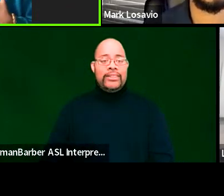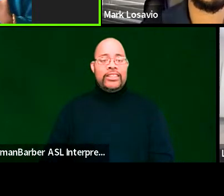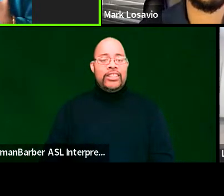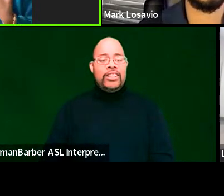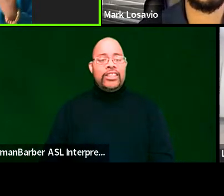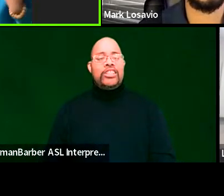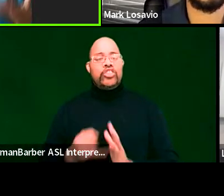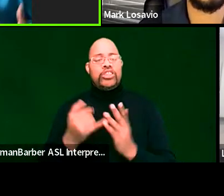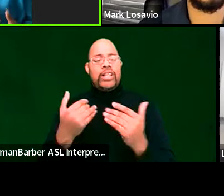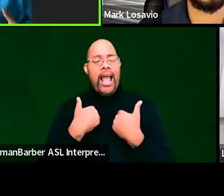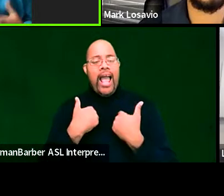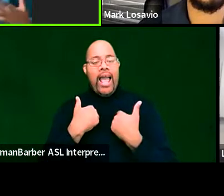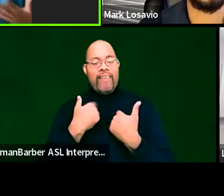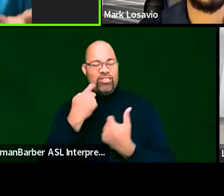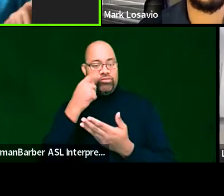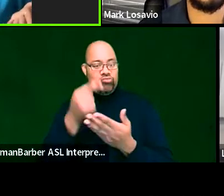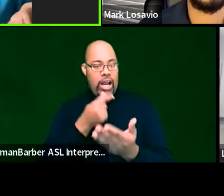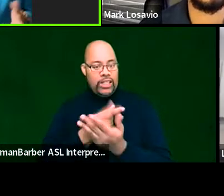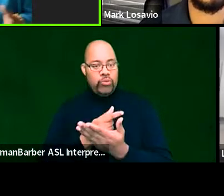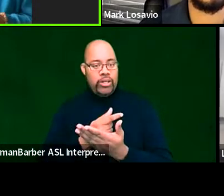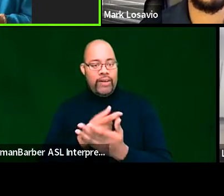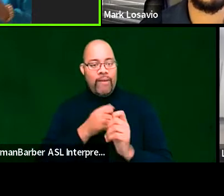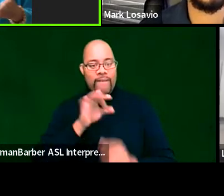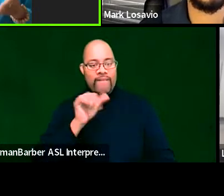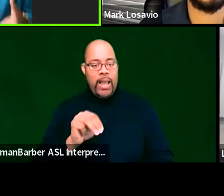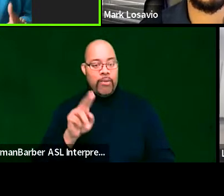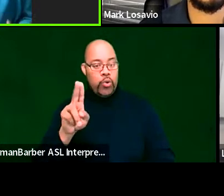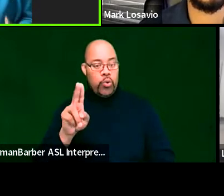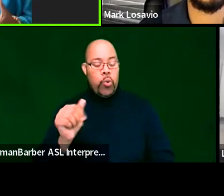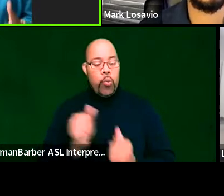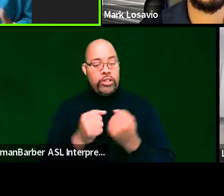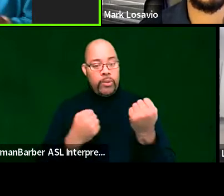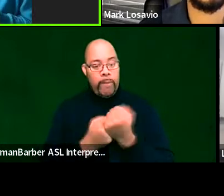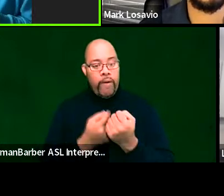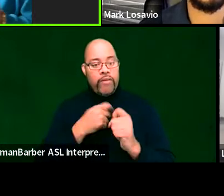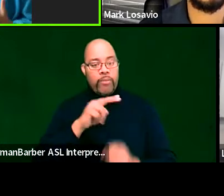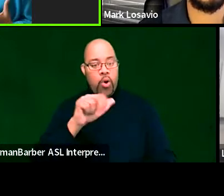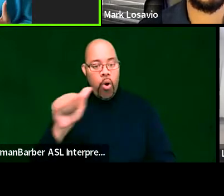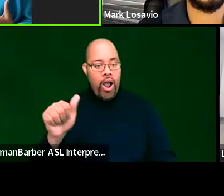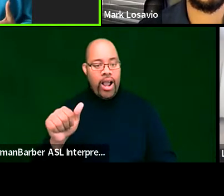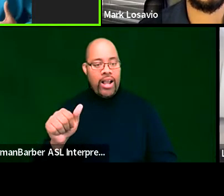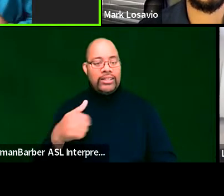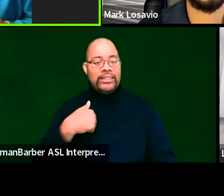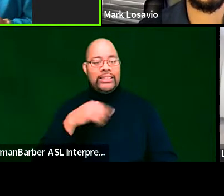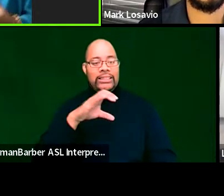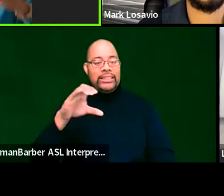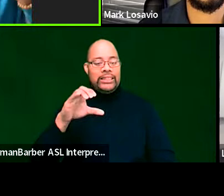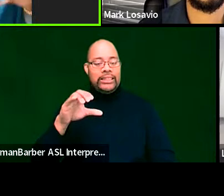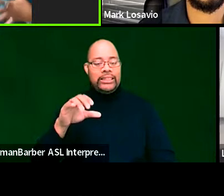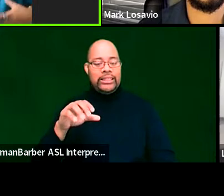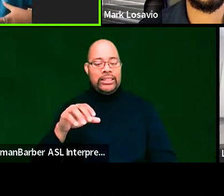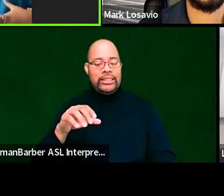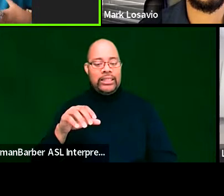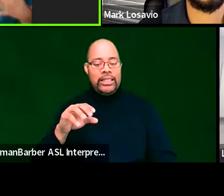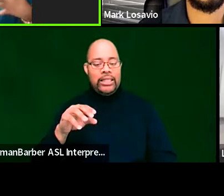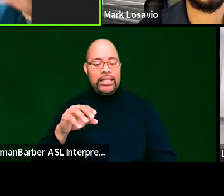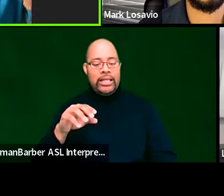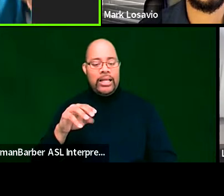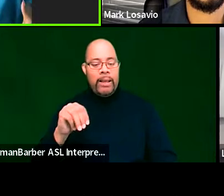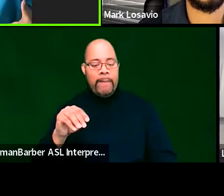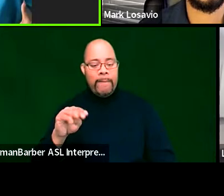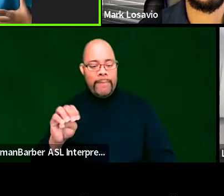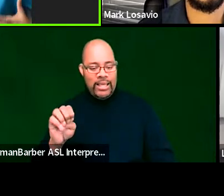just having graduated from FAMU with support from NOAA, being a CCME scholar, and then now having